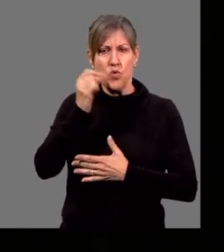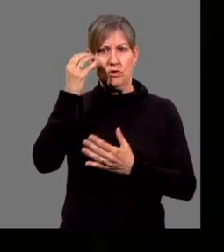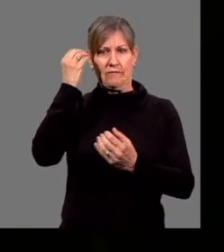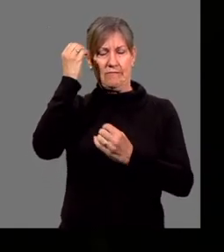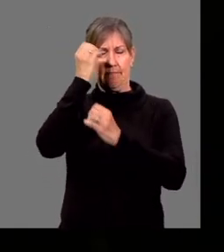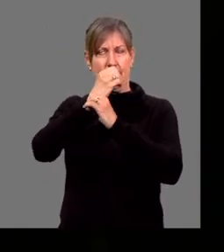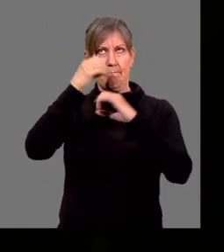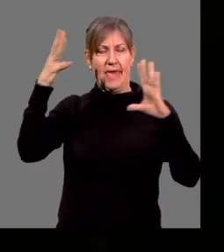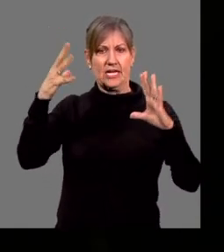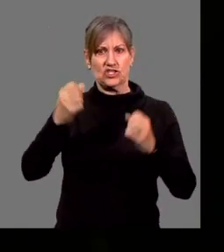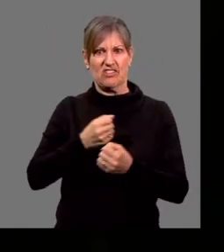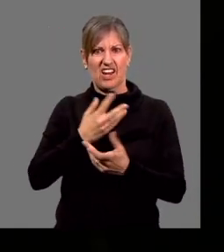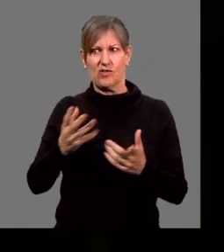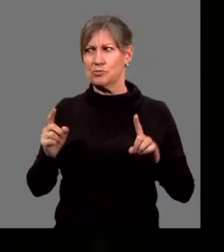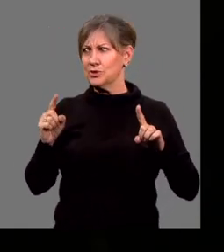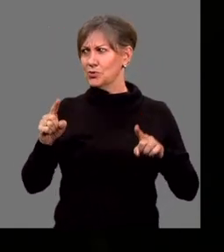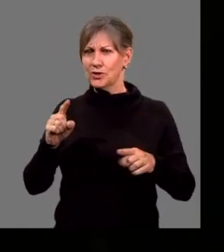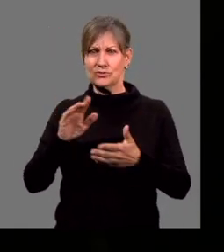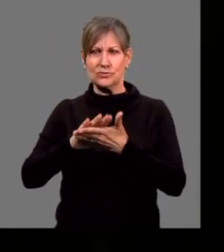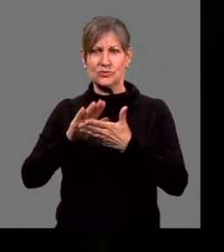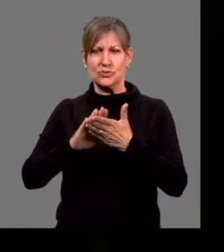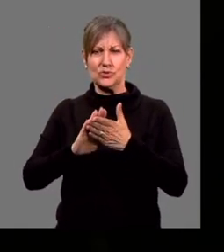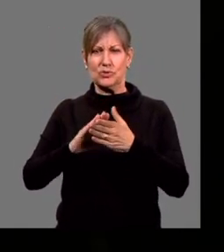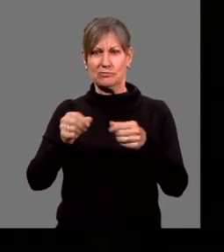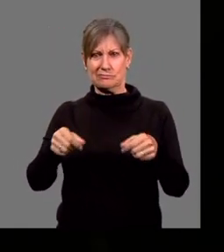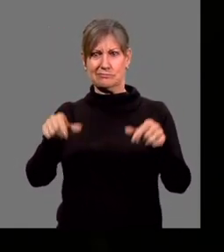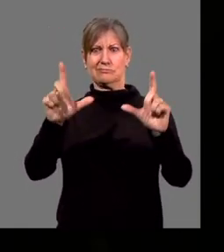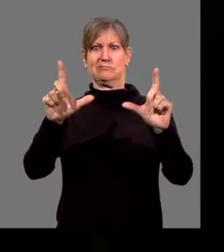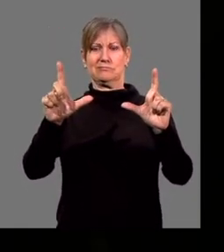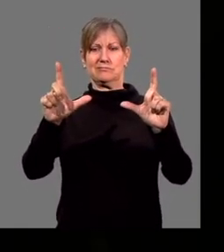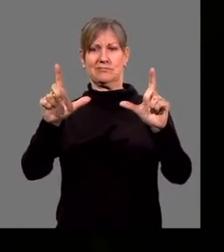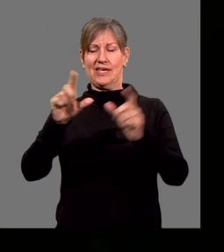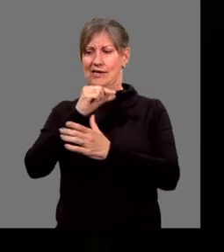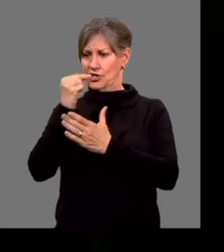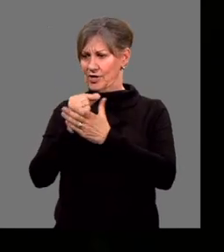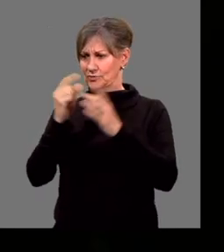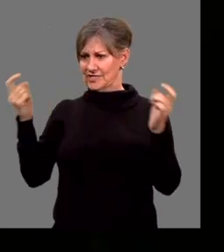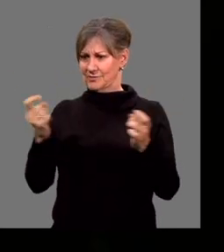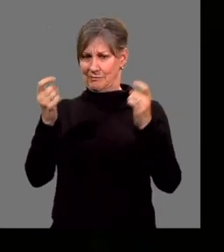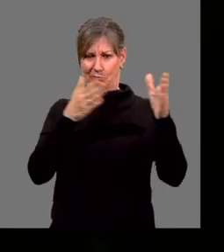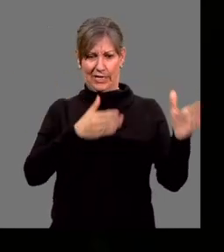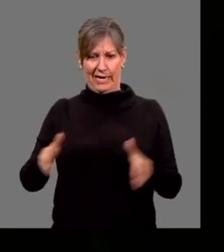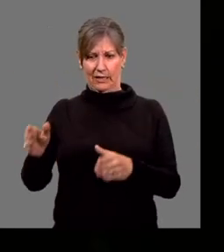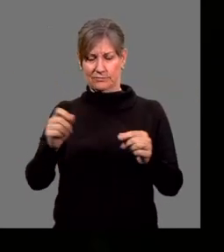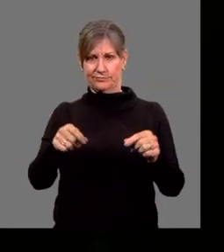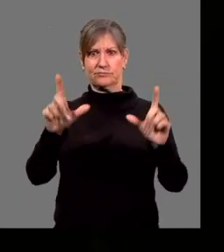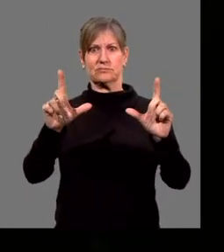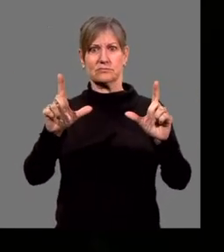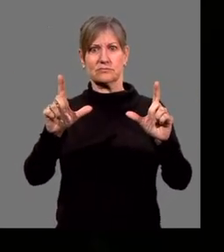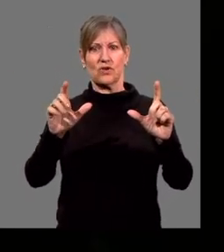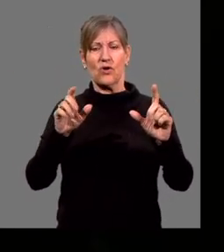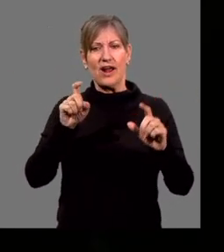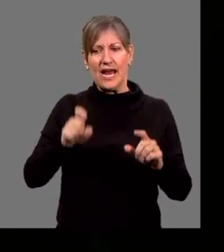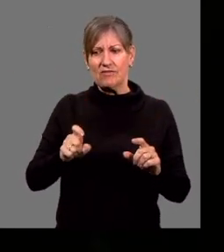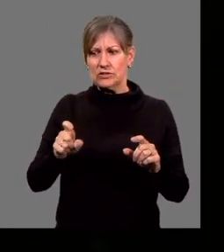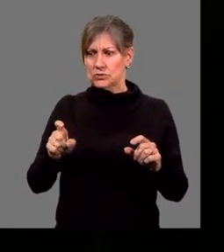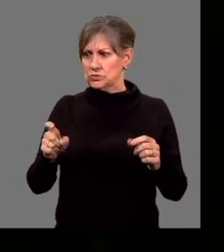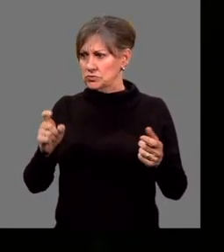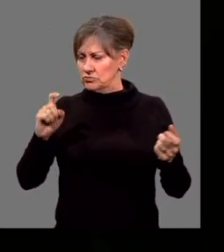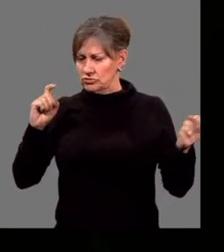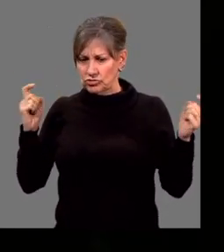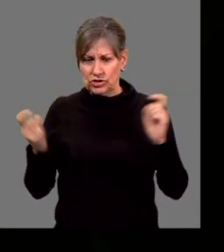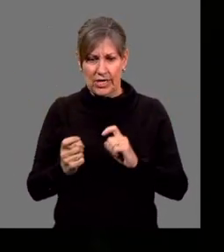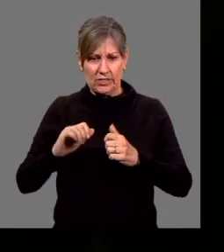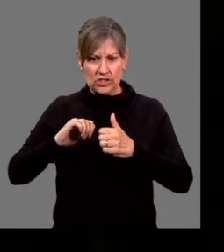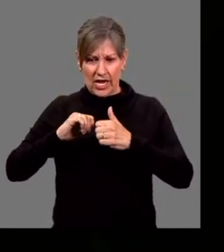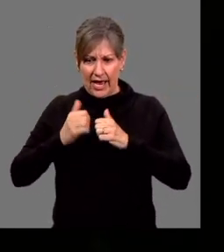could have ever imagined that everyone would be going to school virtually, a graduation ceremony being planned virtually, or having to completely